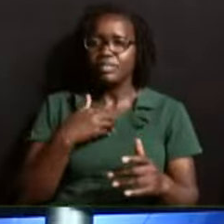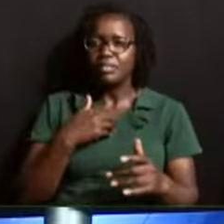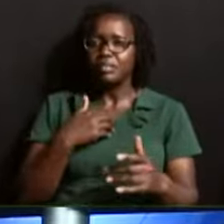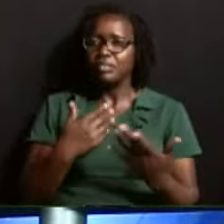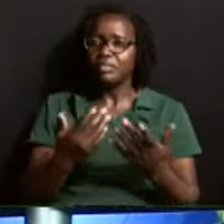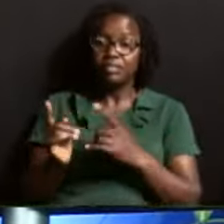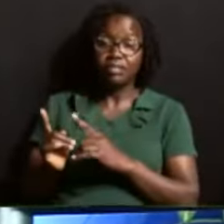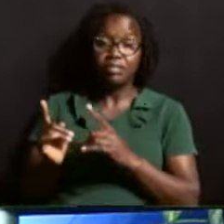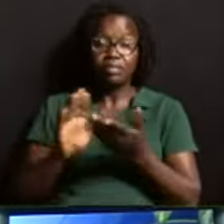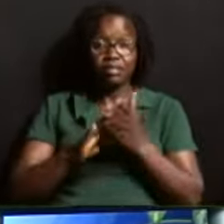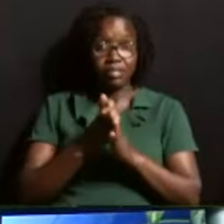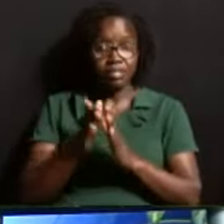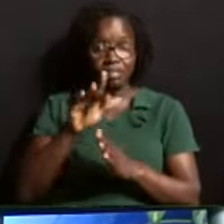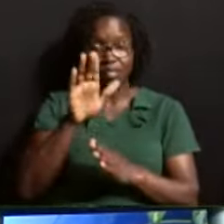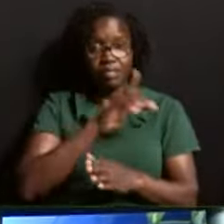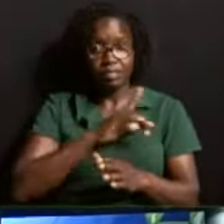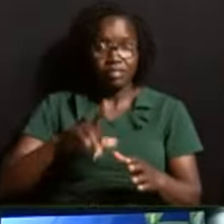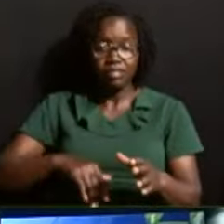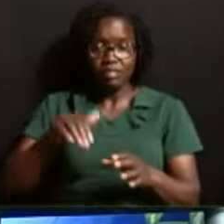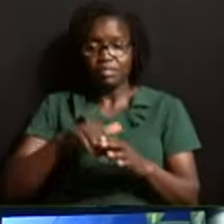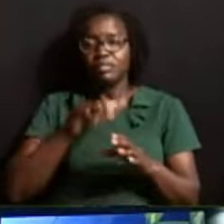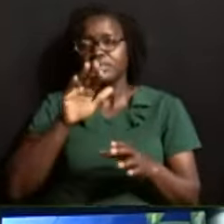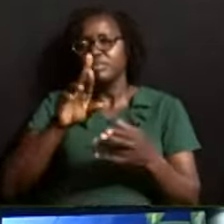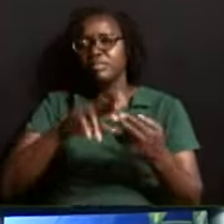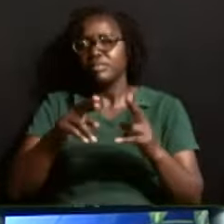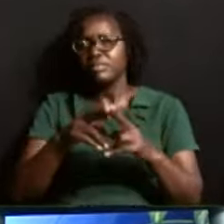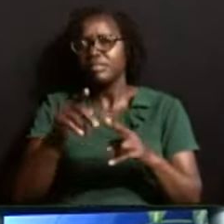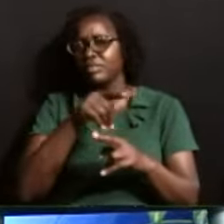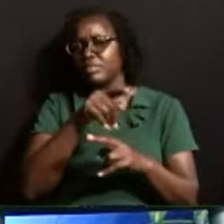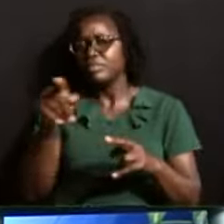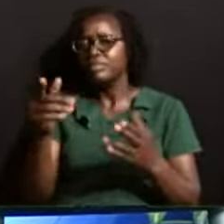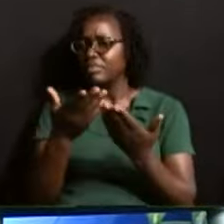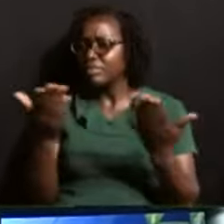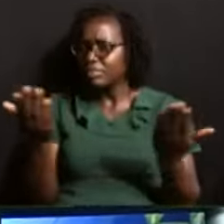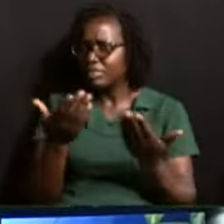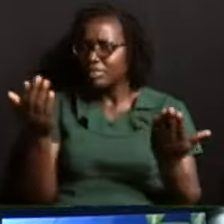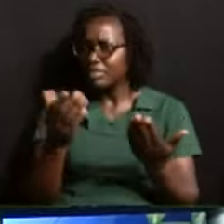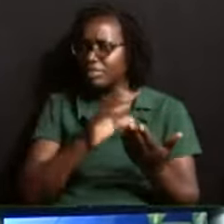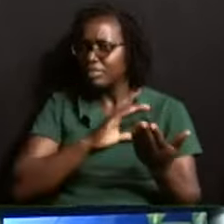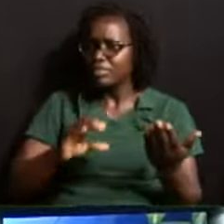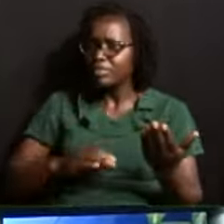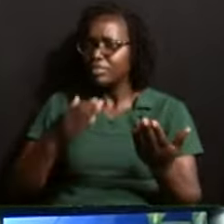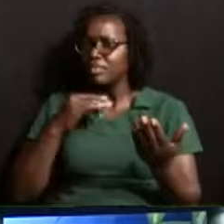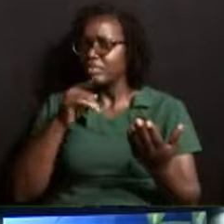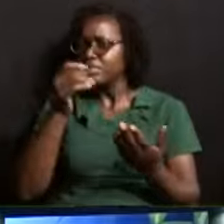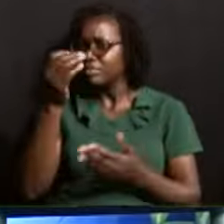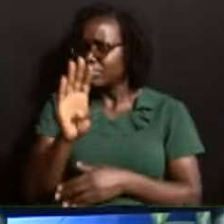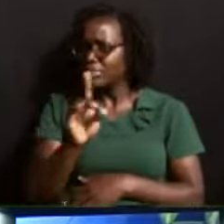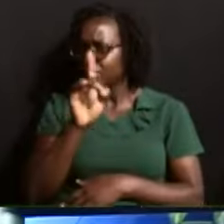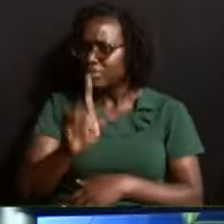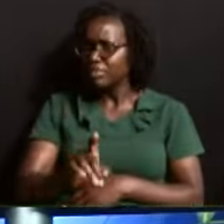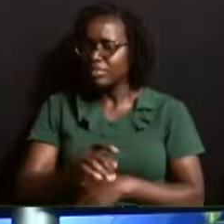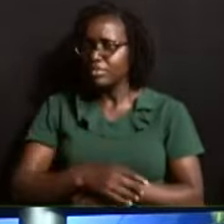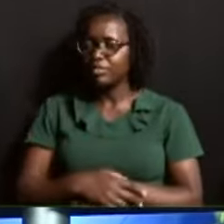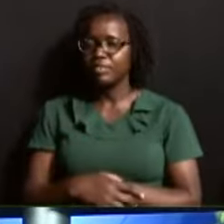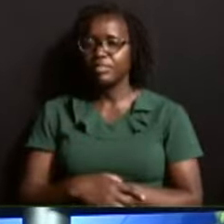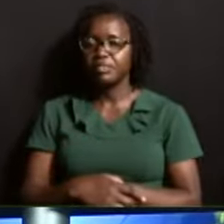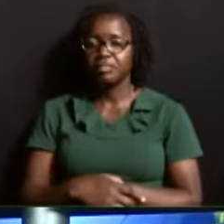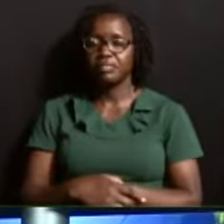your Lord, in your relationship, are you where Christ wants you to be?